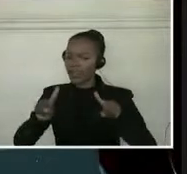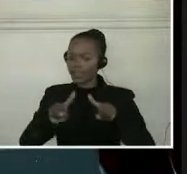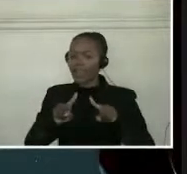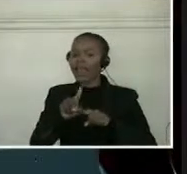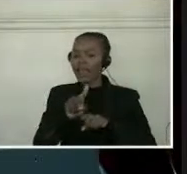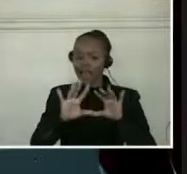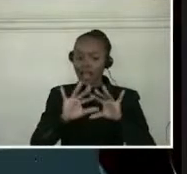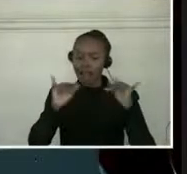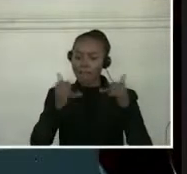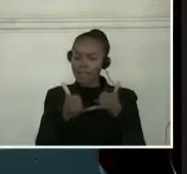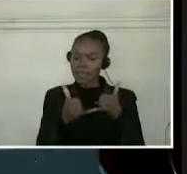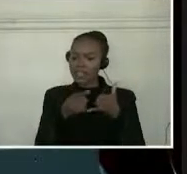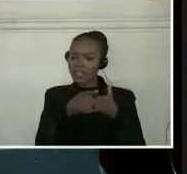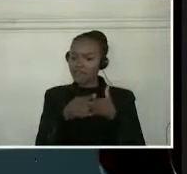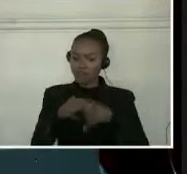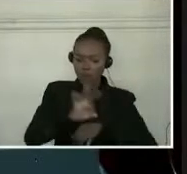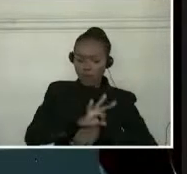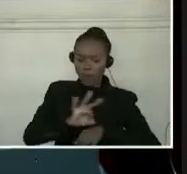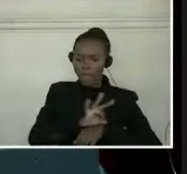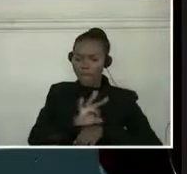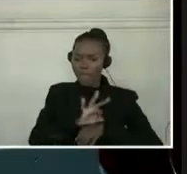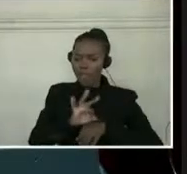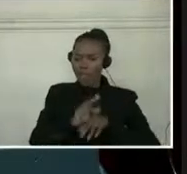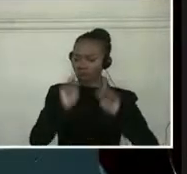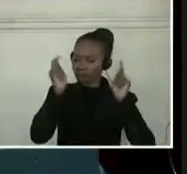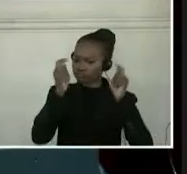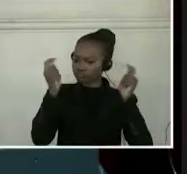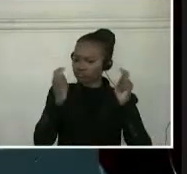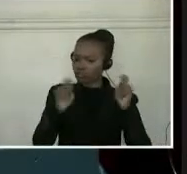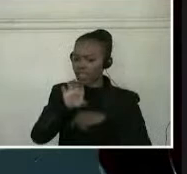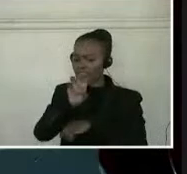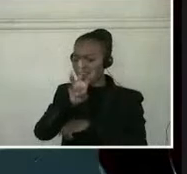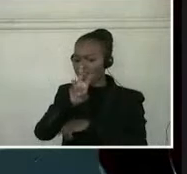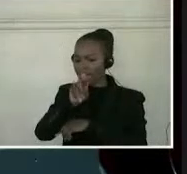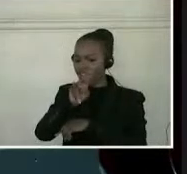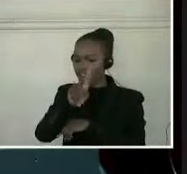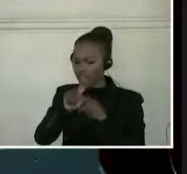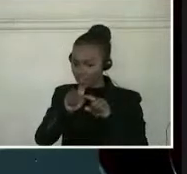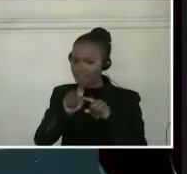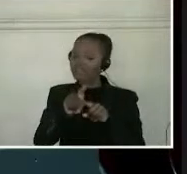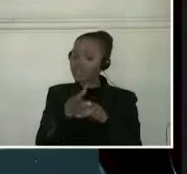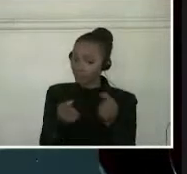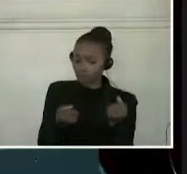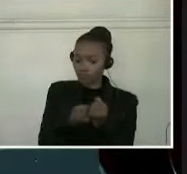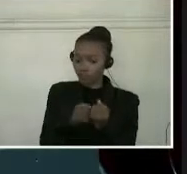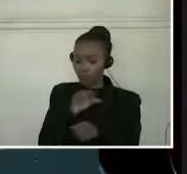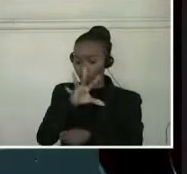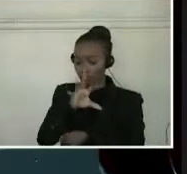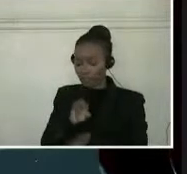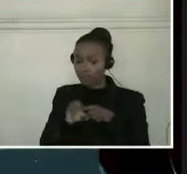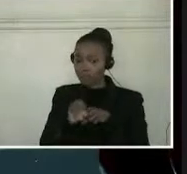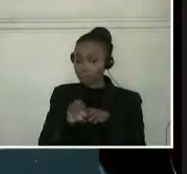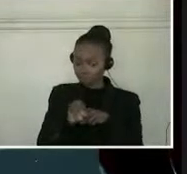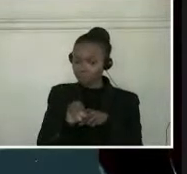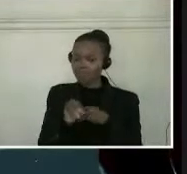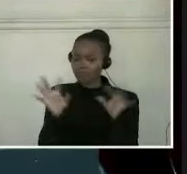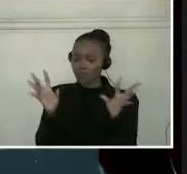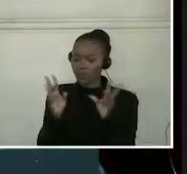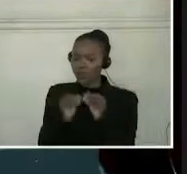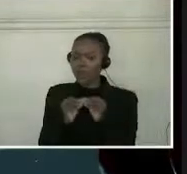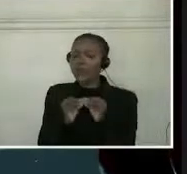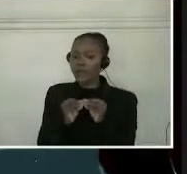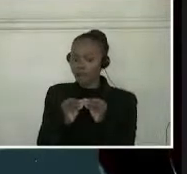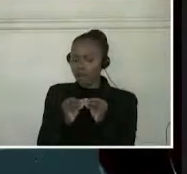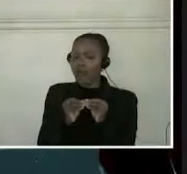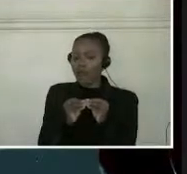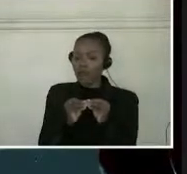host festivals and concepts approximately 40 community based arts and culture organizations